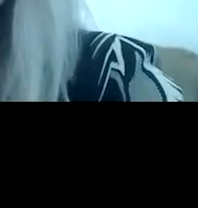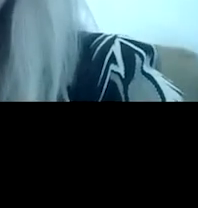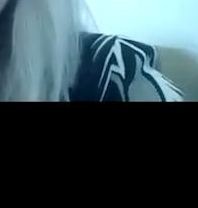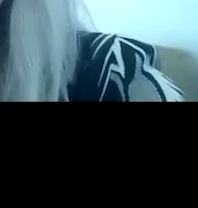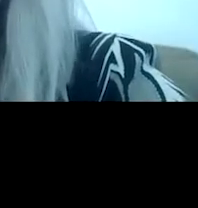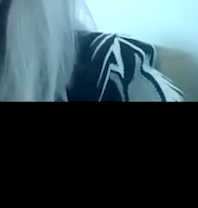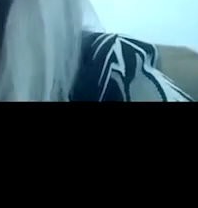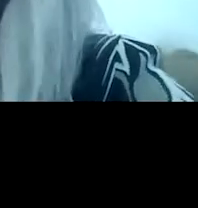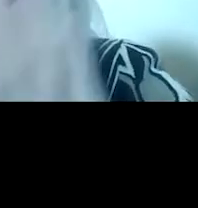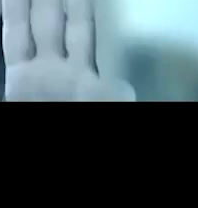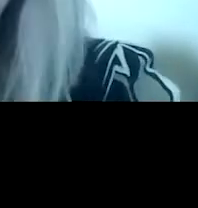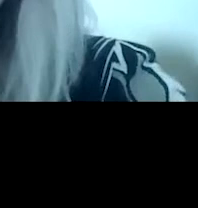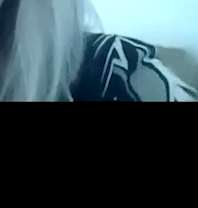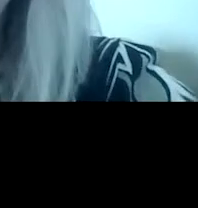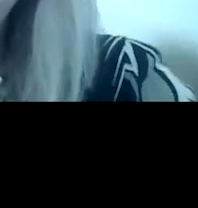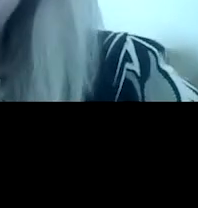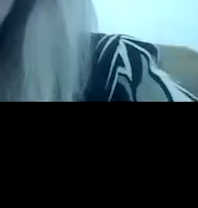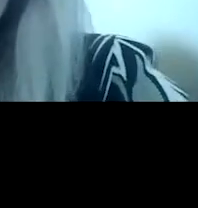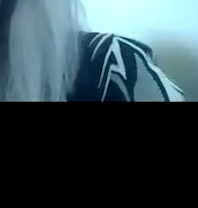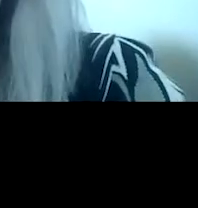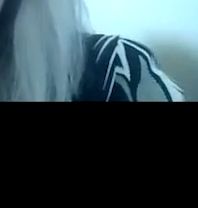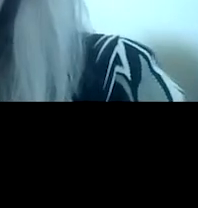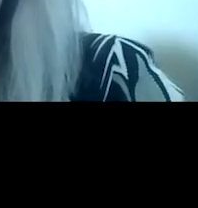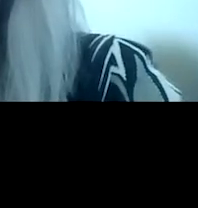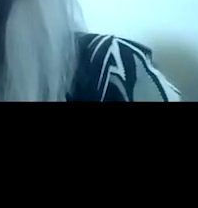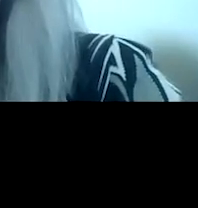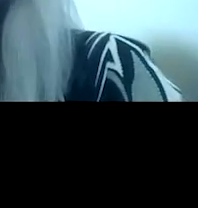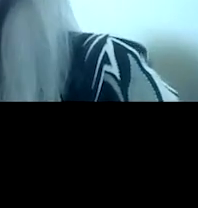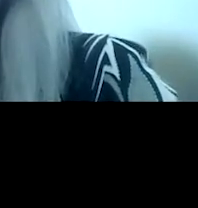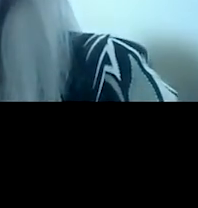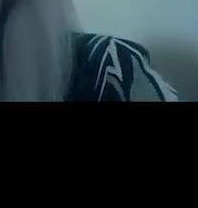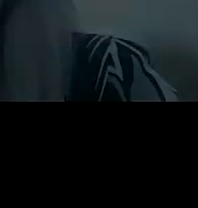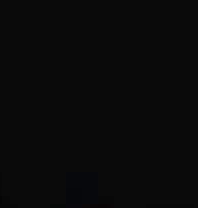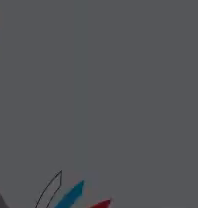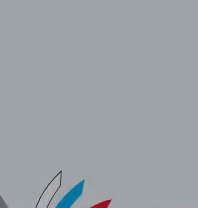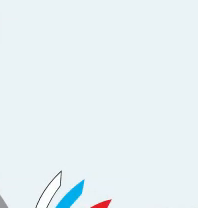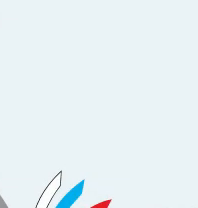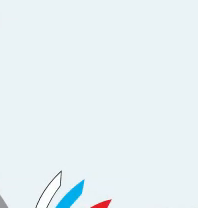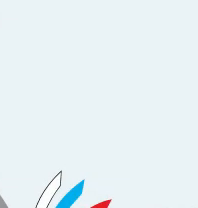for being with us, Katarina. Thank you, and best wishes for the rest of the forum. Bye-bye. Thank you very much.